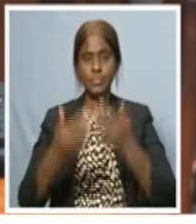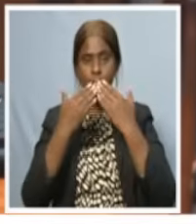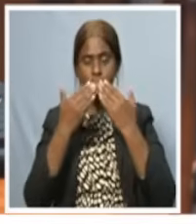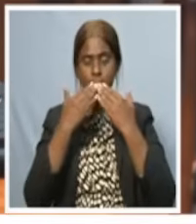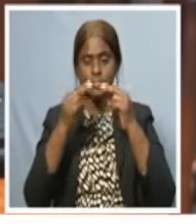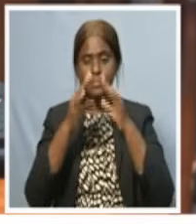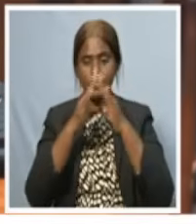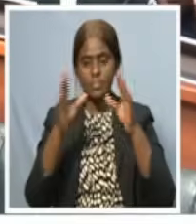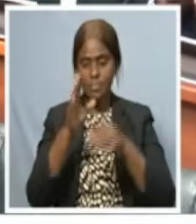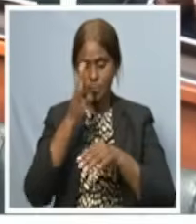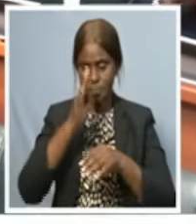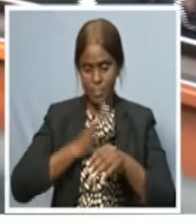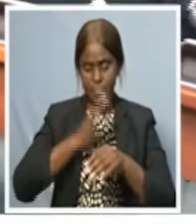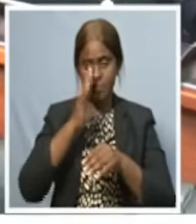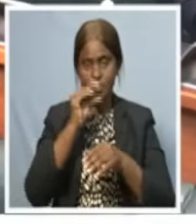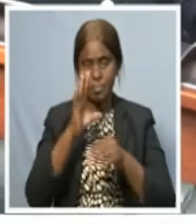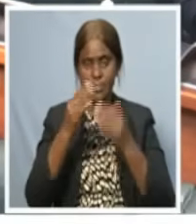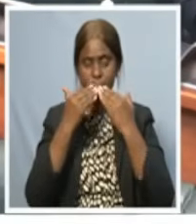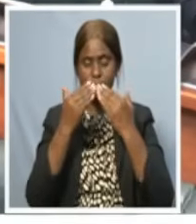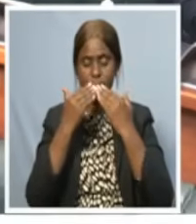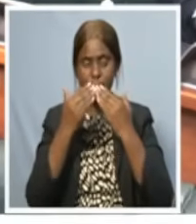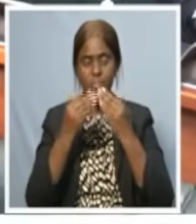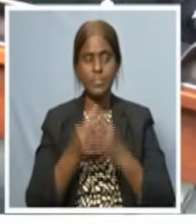Thank you very much, Madam Speaker.